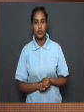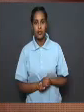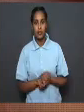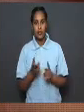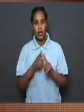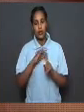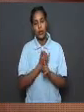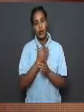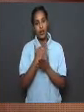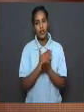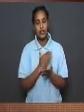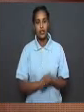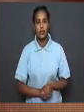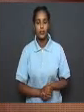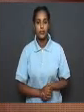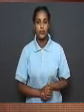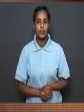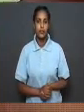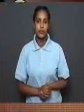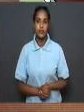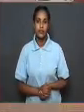Let's get back to our lesson.